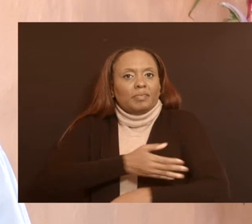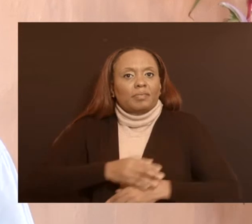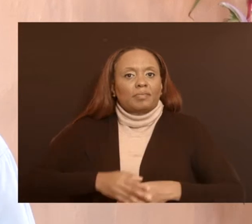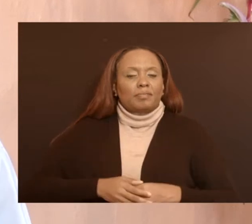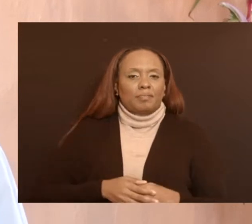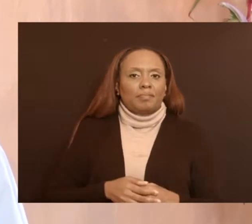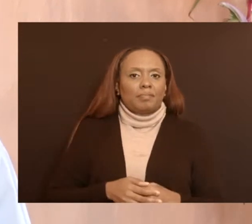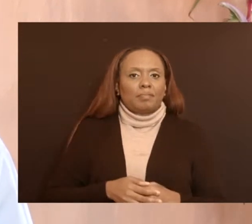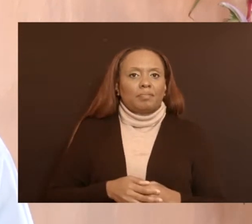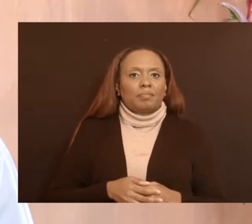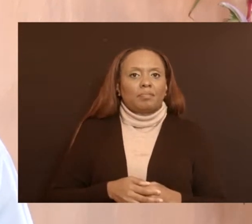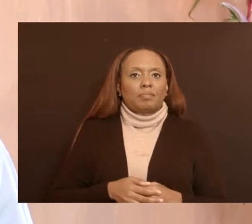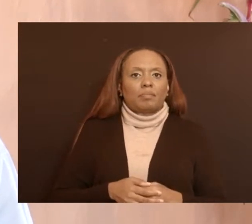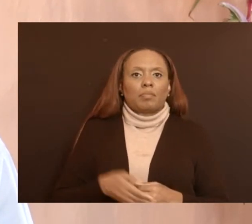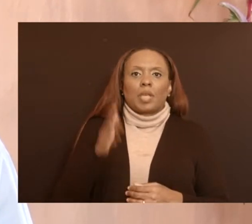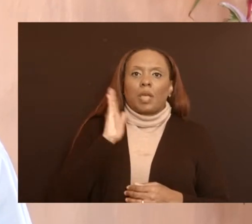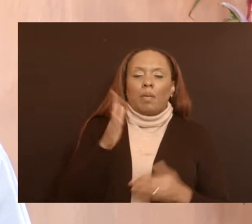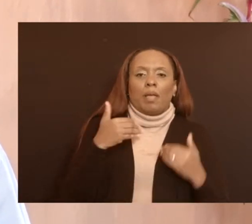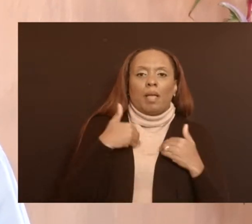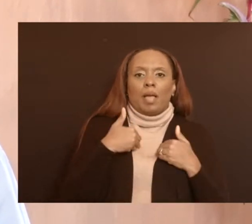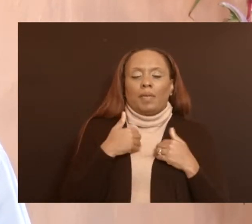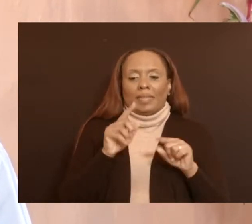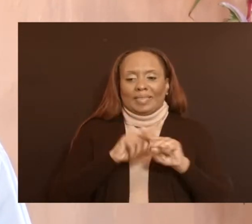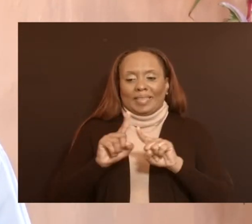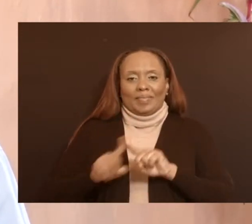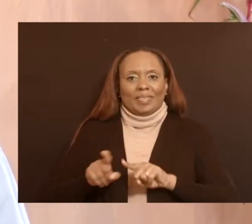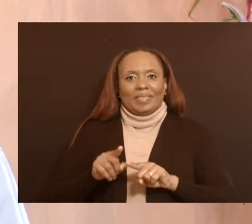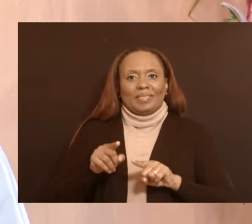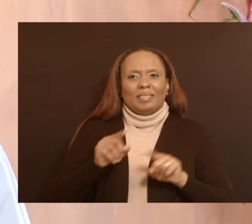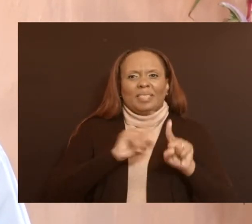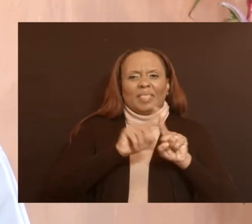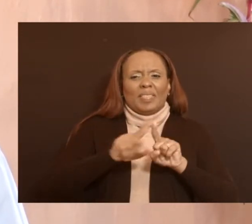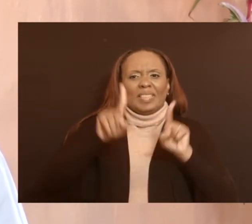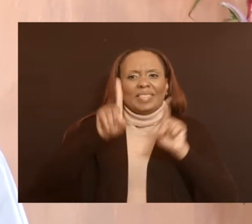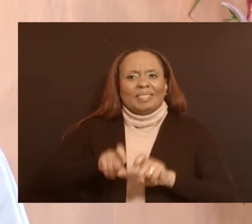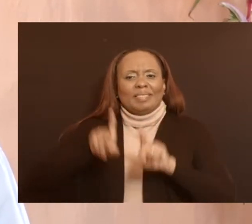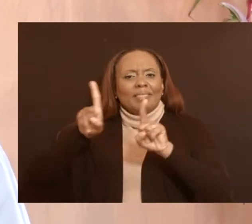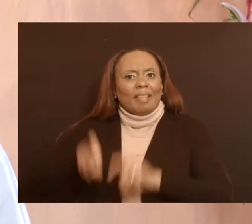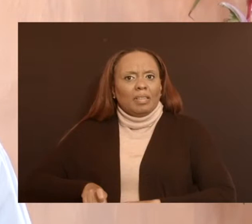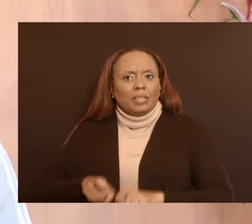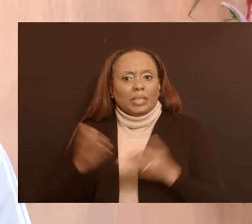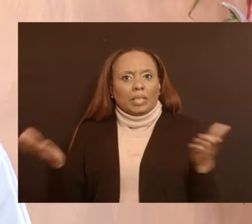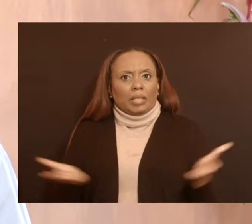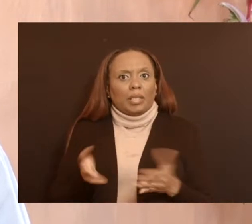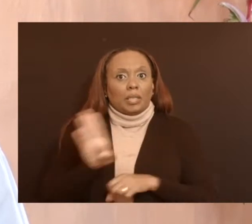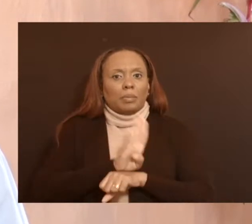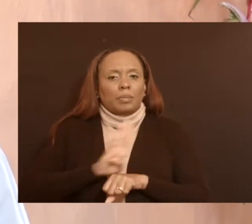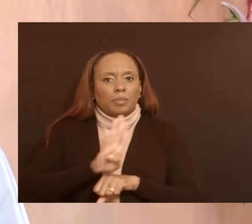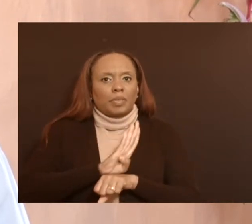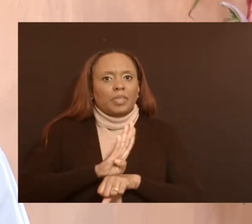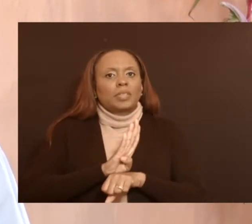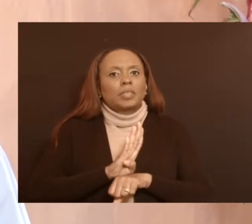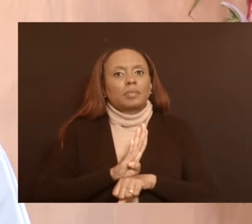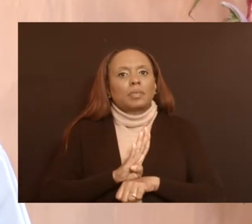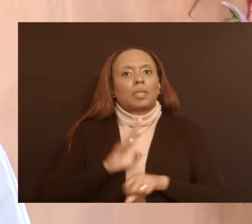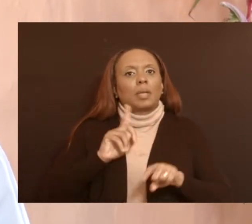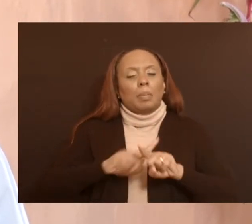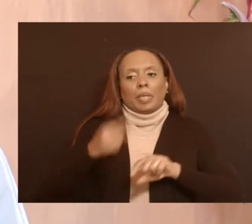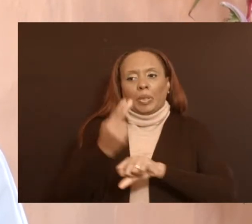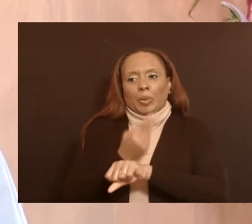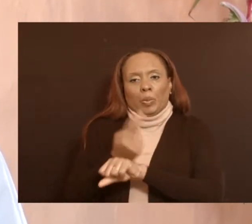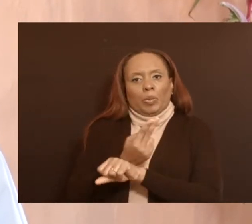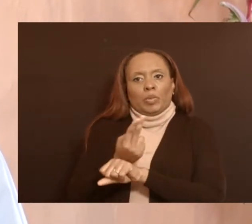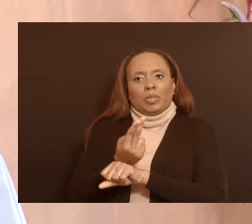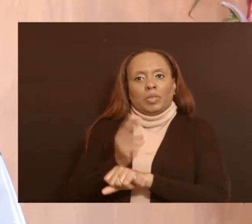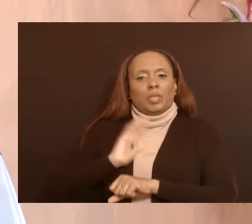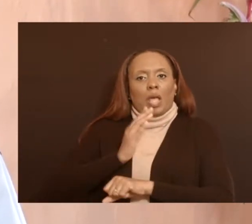perform the genomic tests and sequencing here in Barbados, utilizing the persons we have here locally, as well